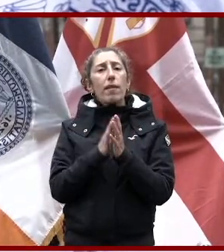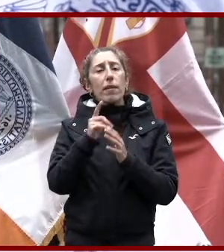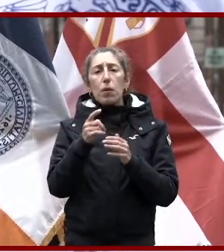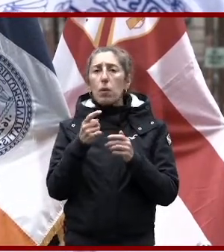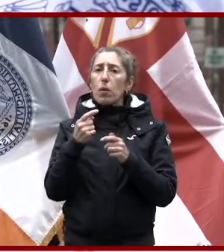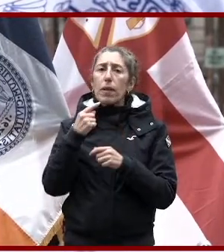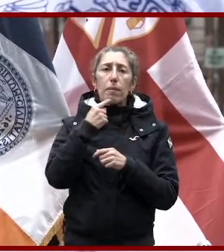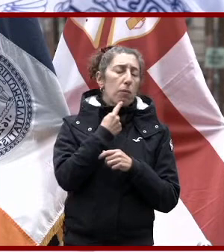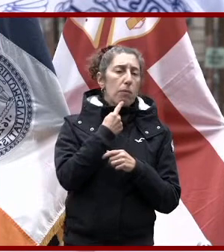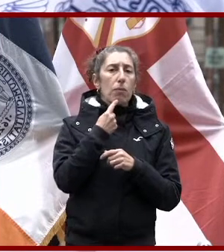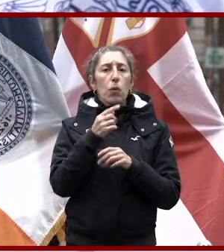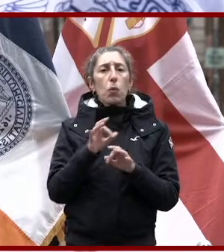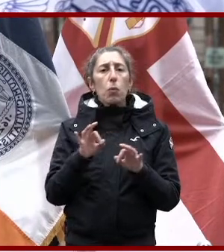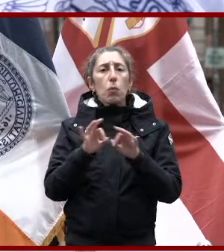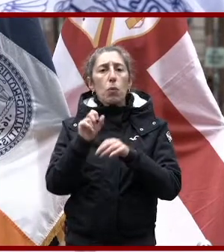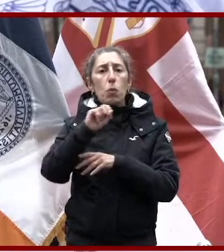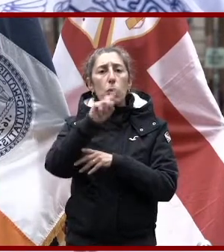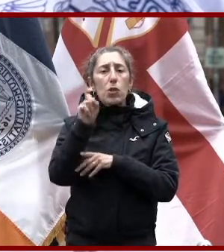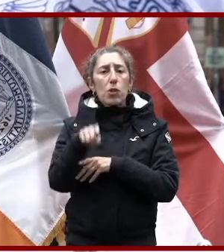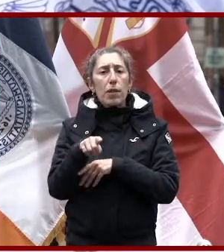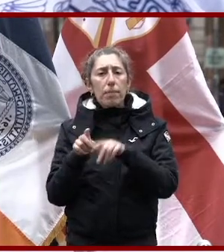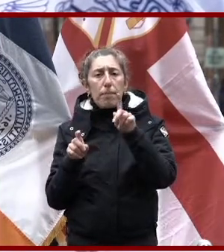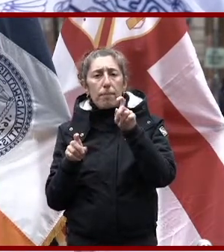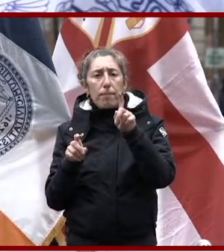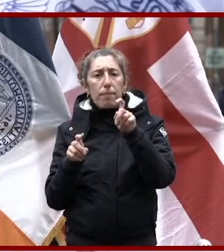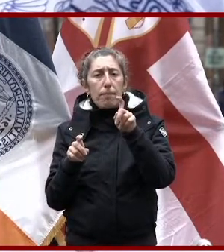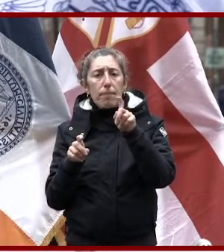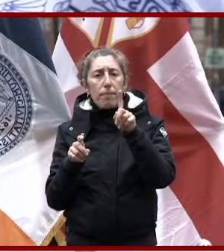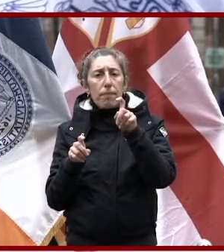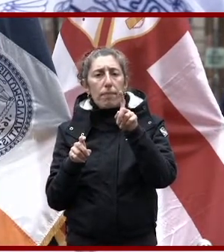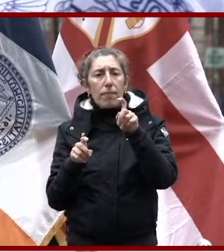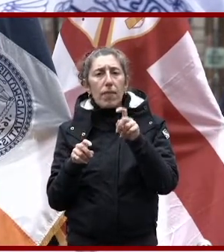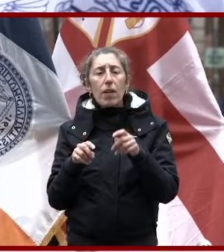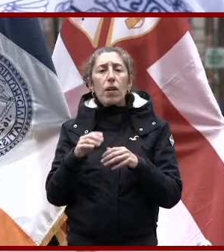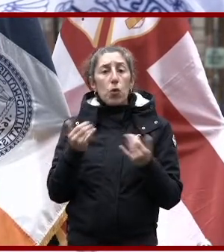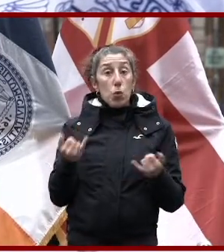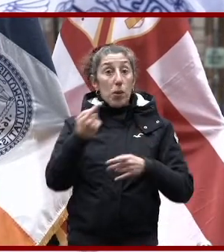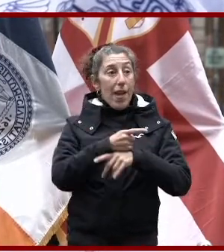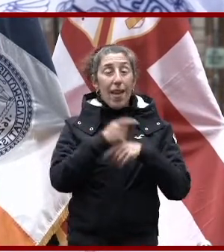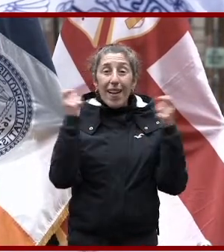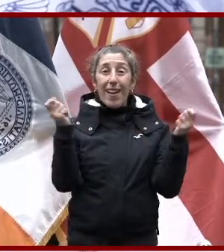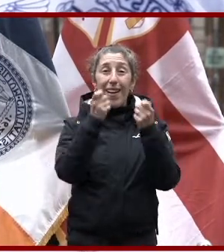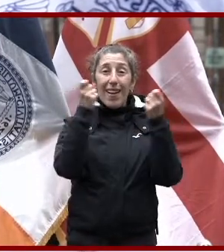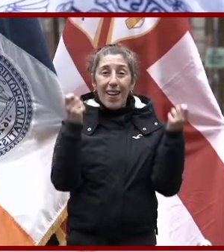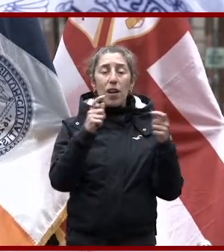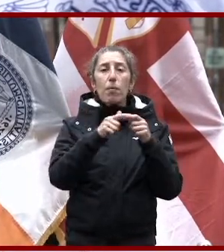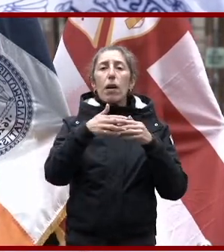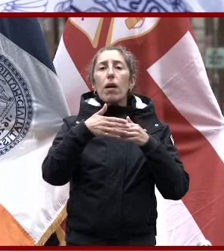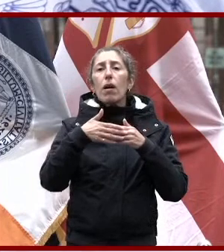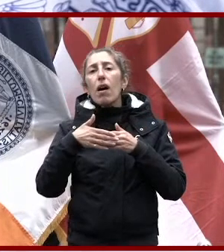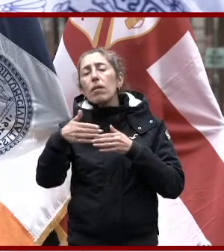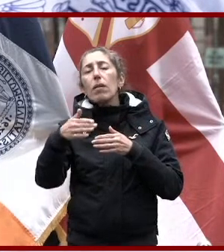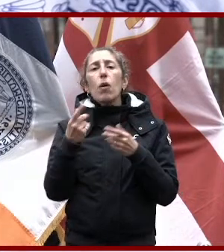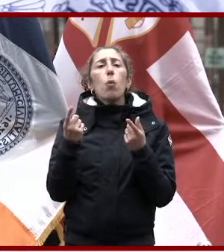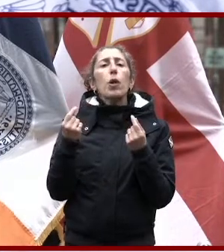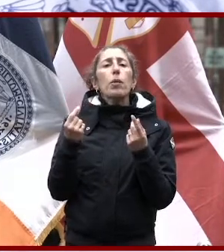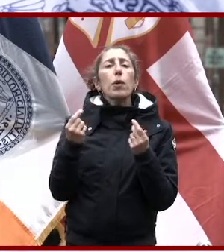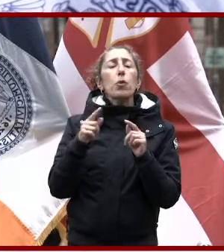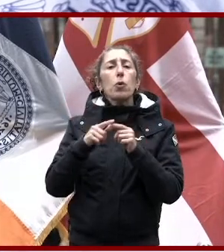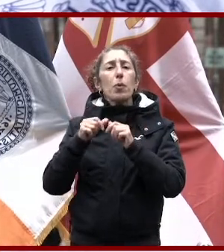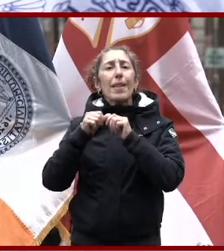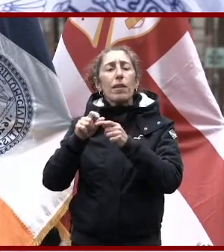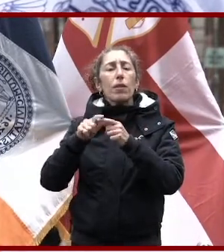today, how do we continue to honor the lives lost? In the Fire